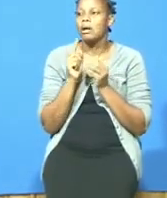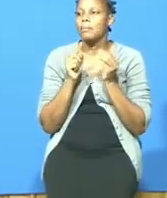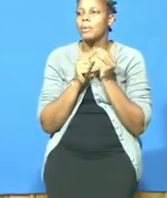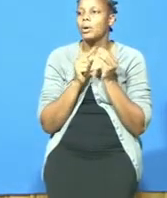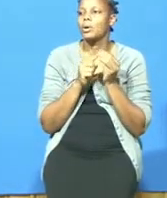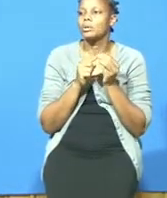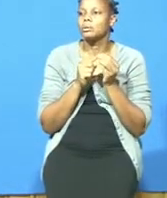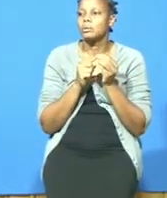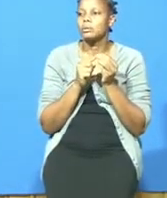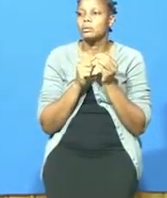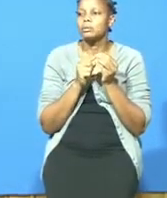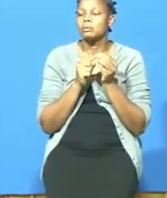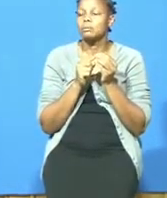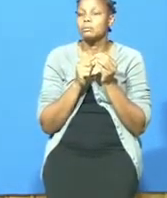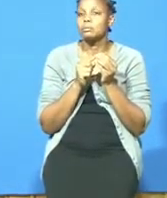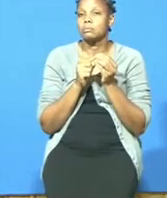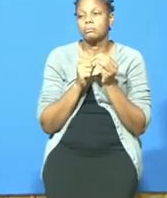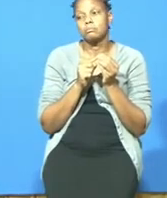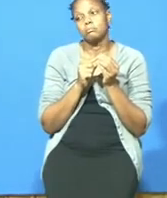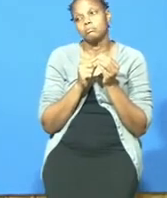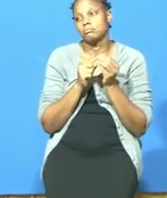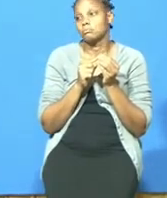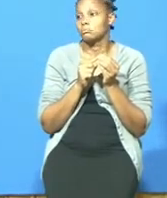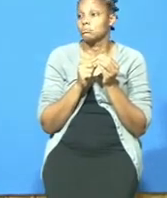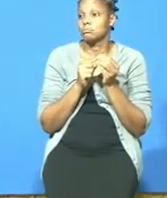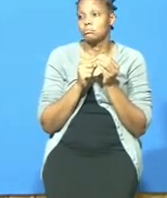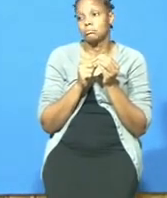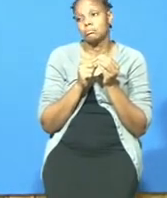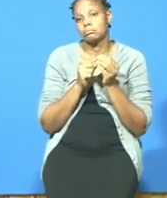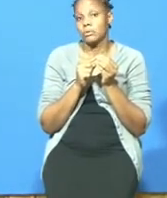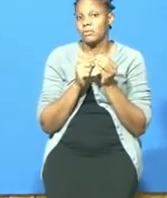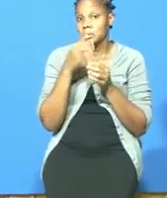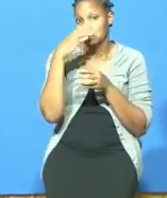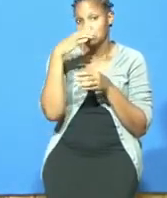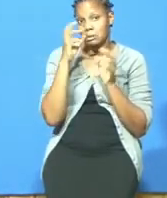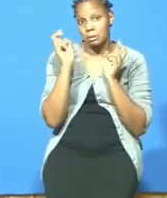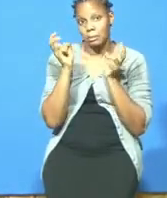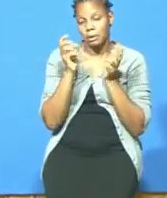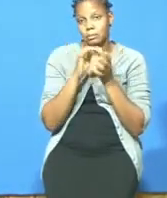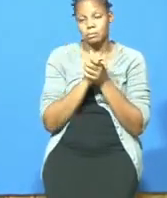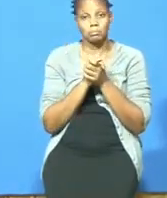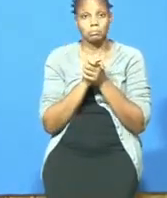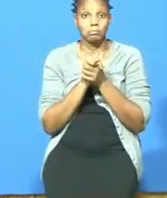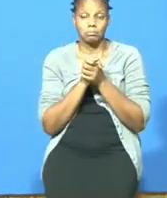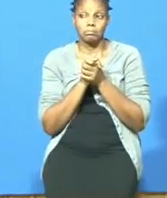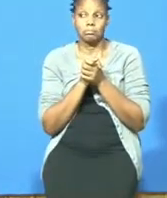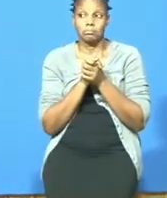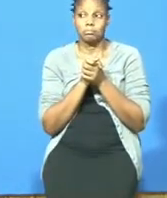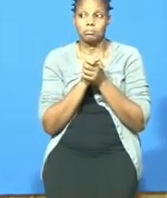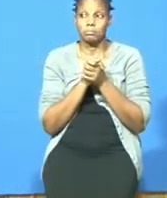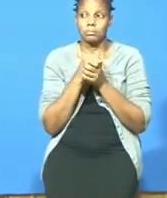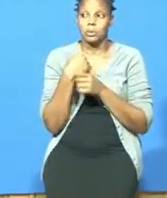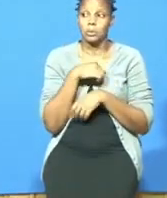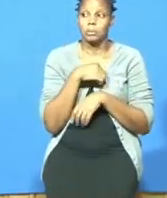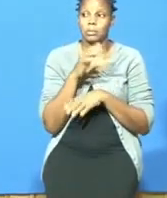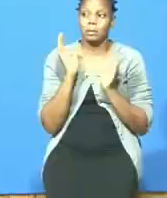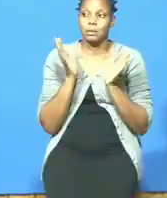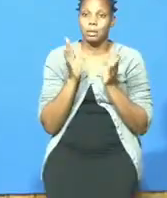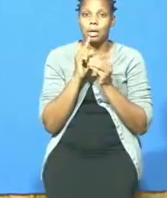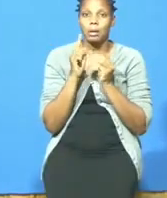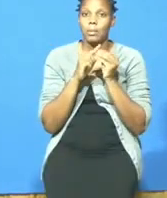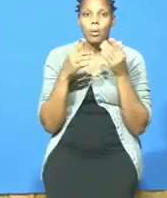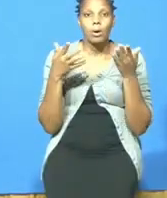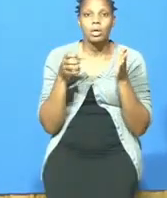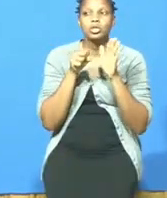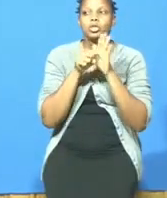very complex and intense topic. We're going to be talking about